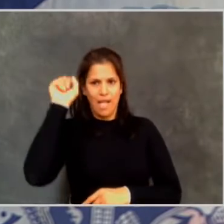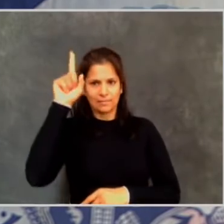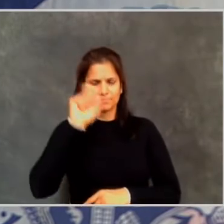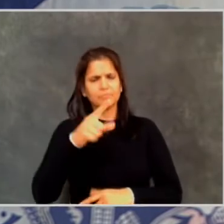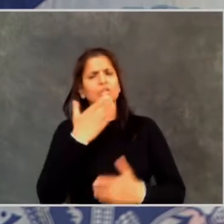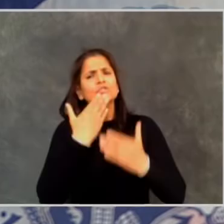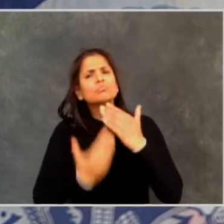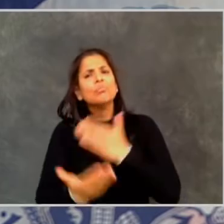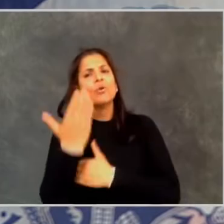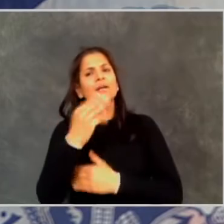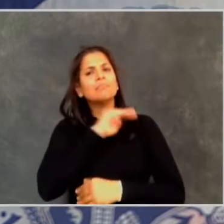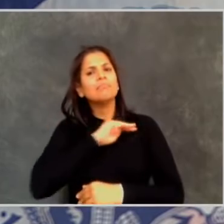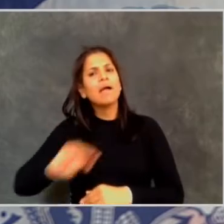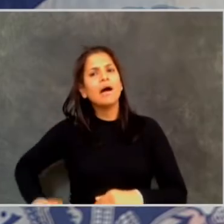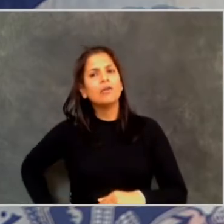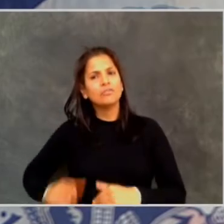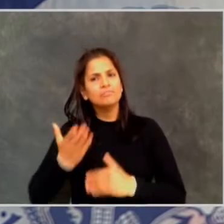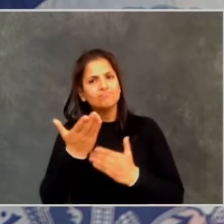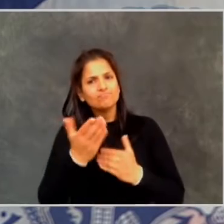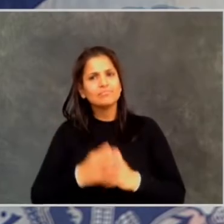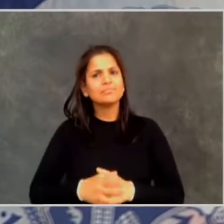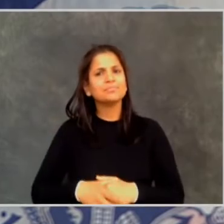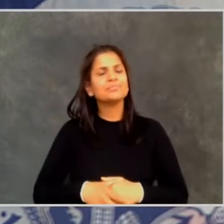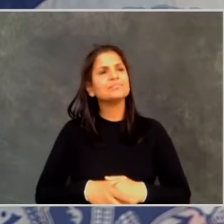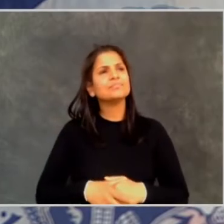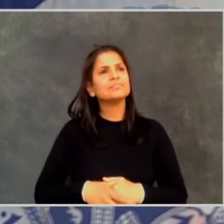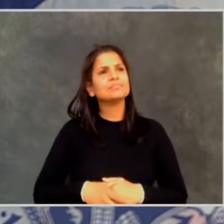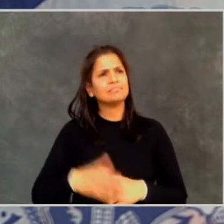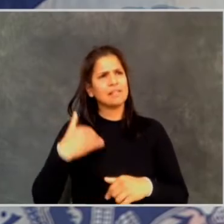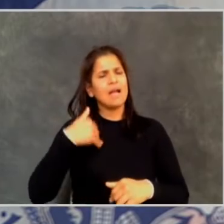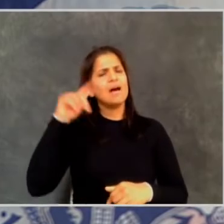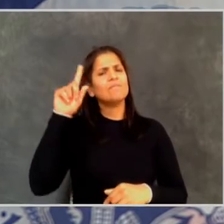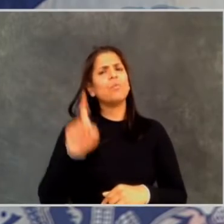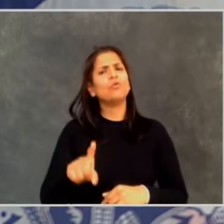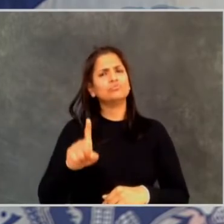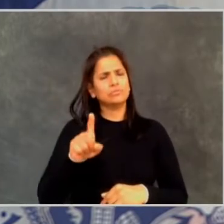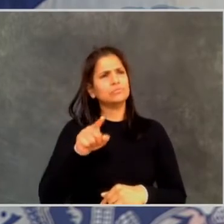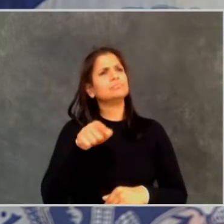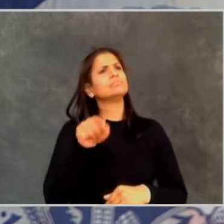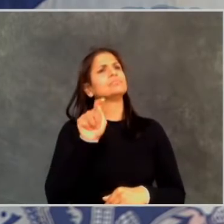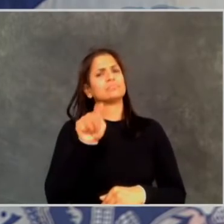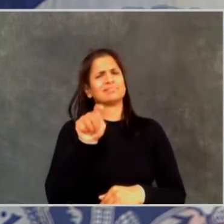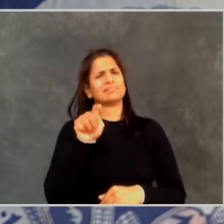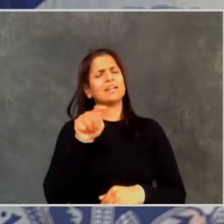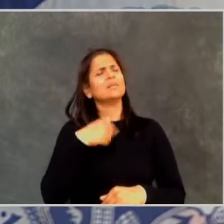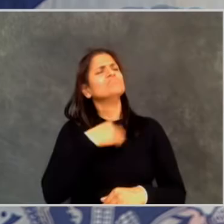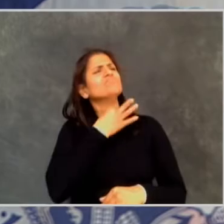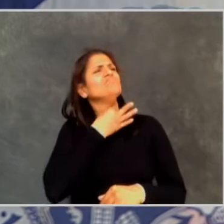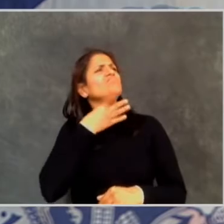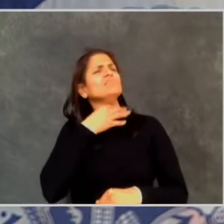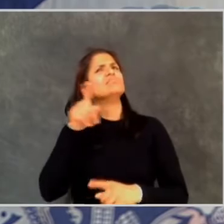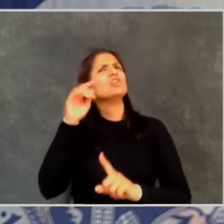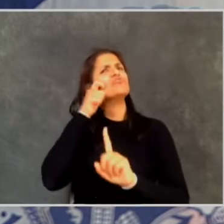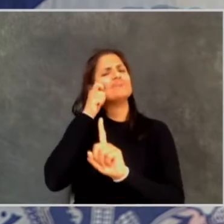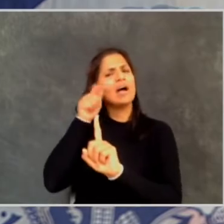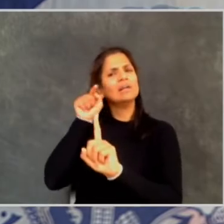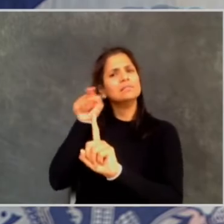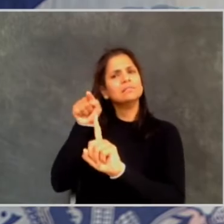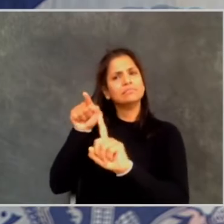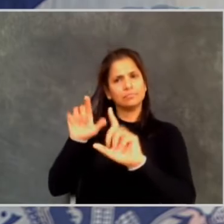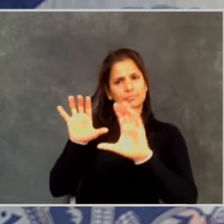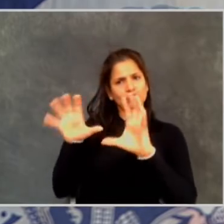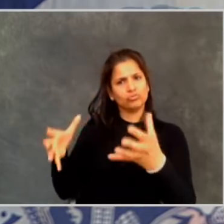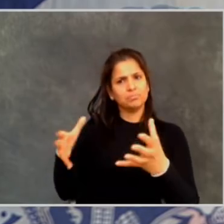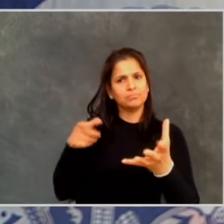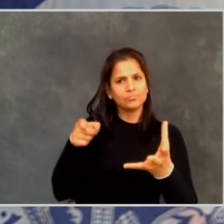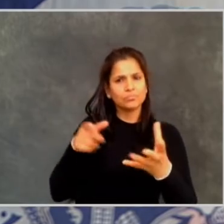potential disparities. I mean, you announced on January 24th that it wasn't a matter of if, but when the virus